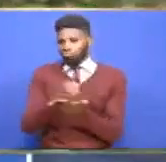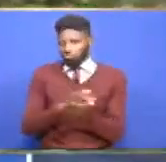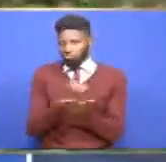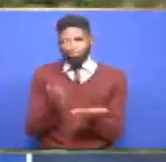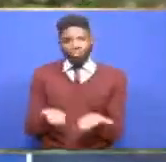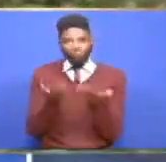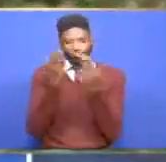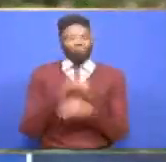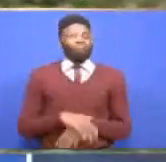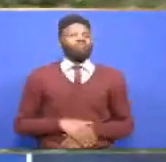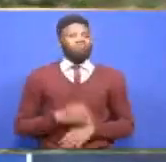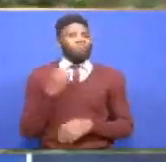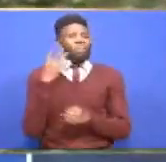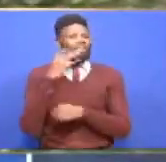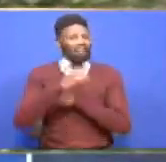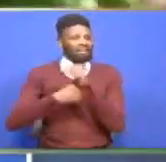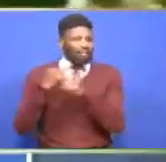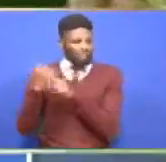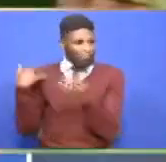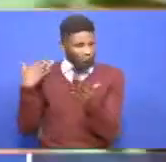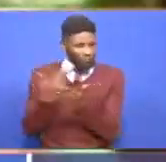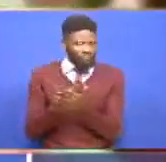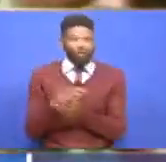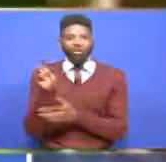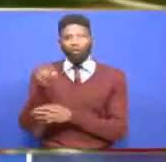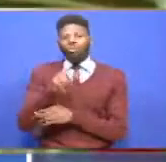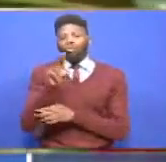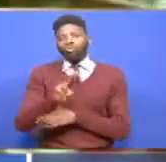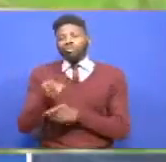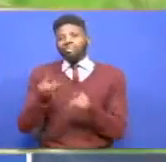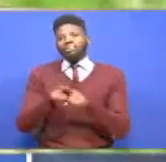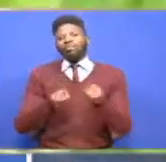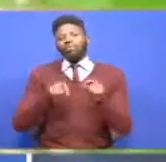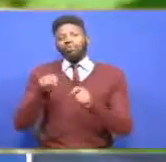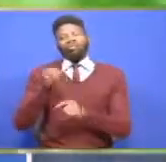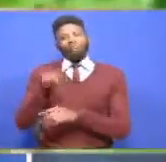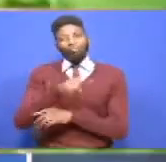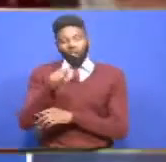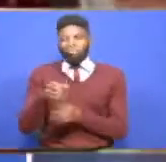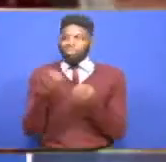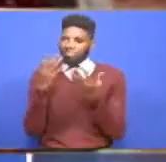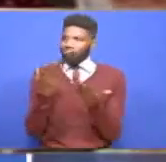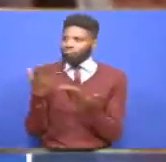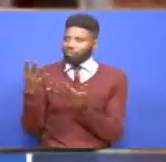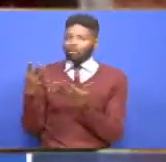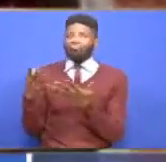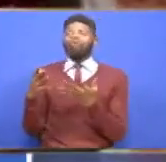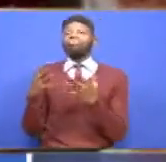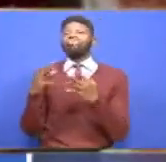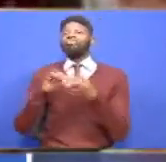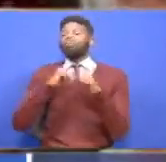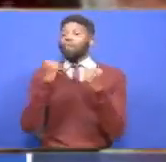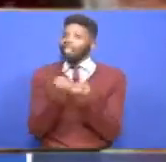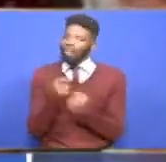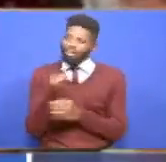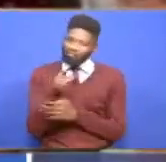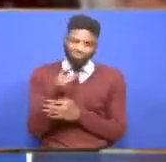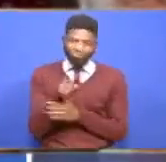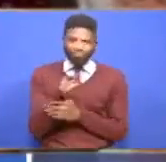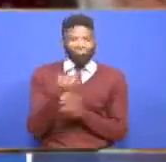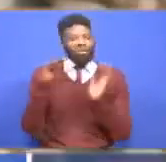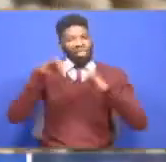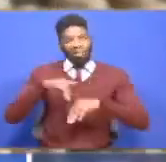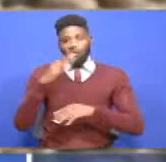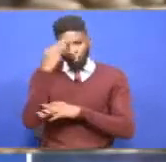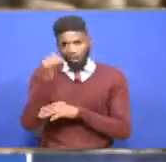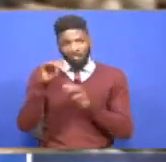After many years of misuse and mismanagement, most coffee societies in the country have degenerated as farmers venture into alternative sources of